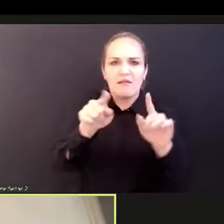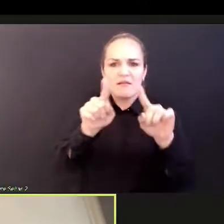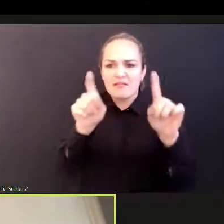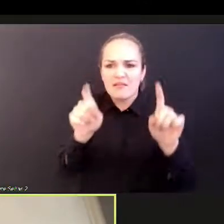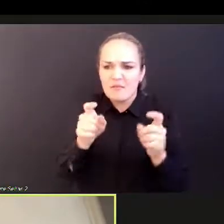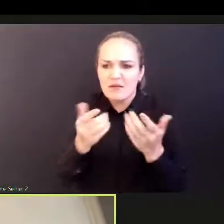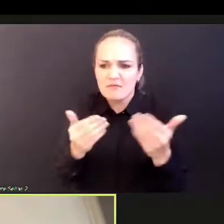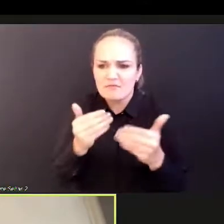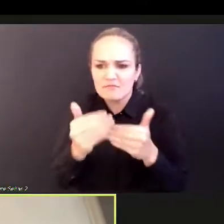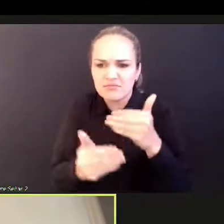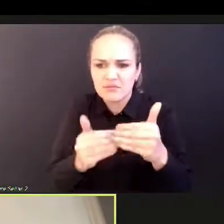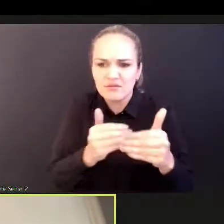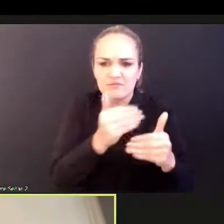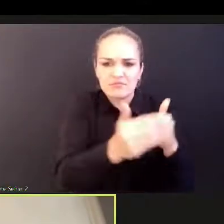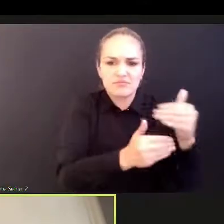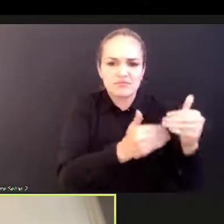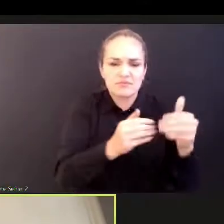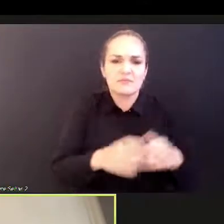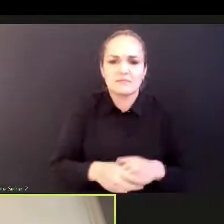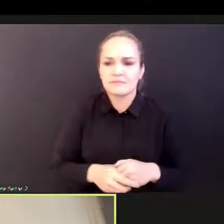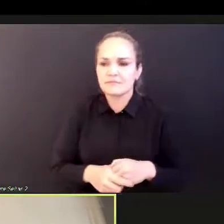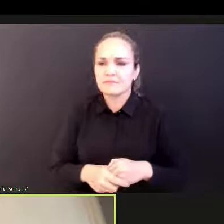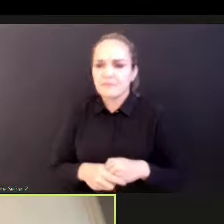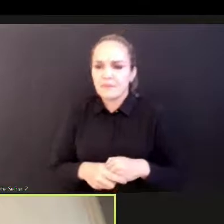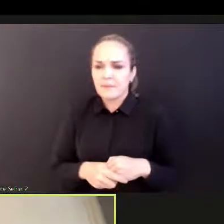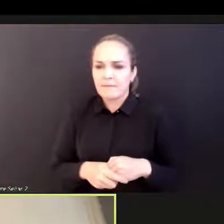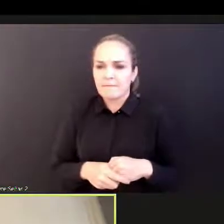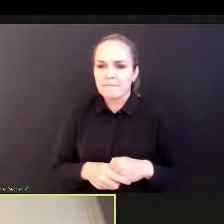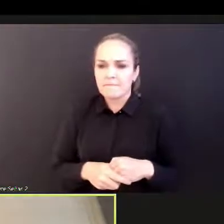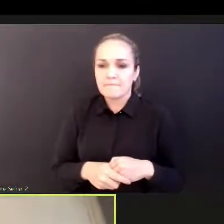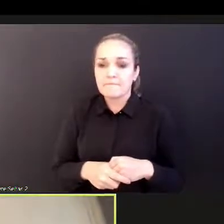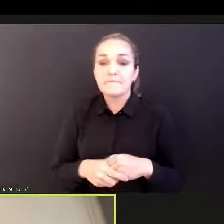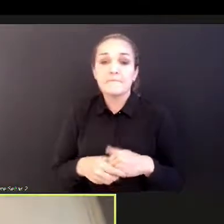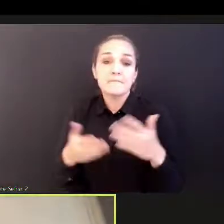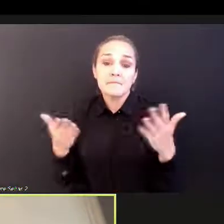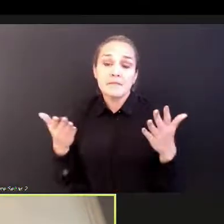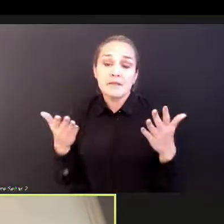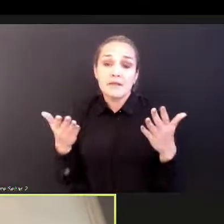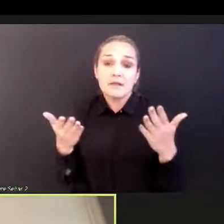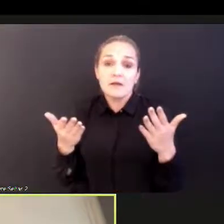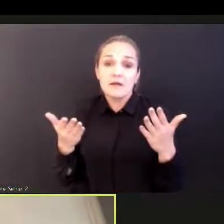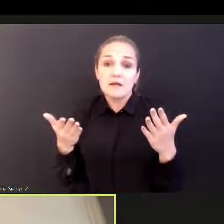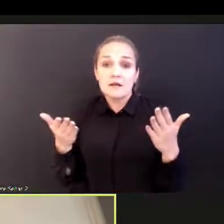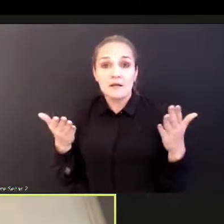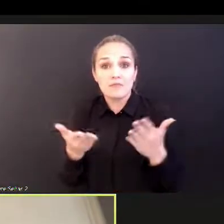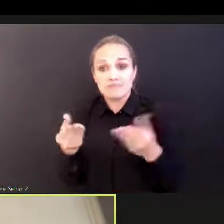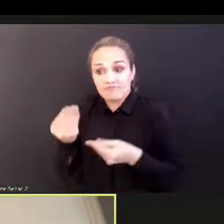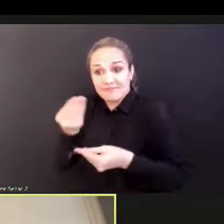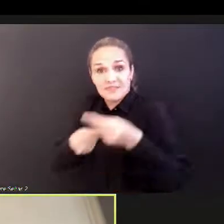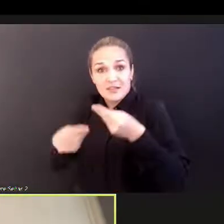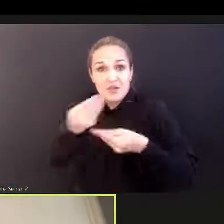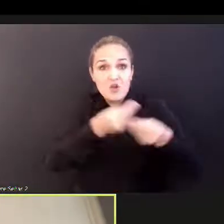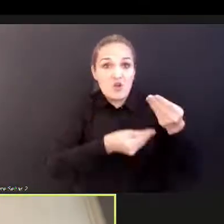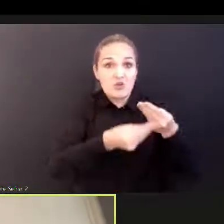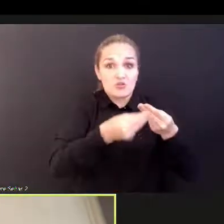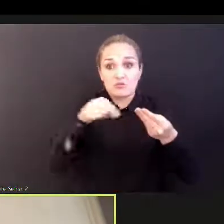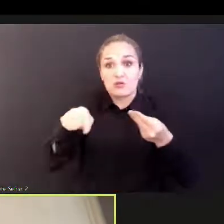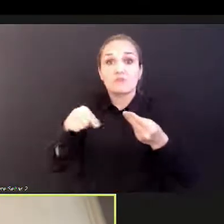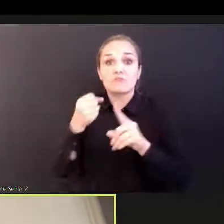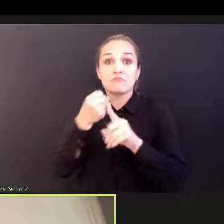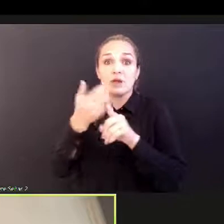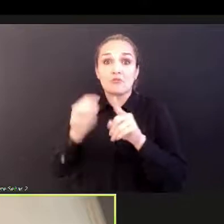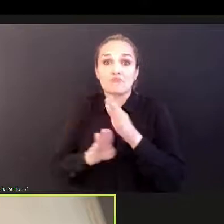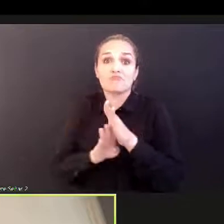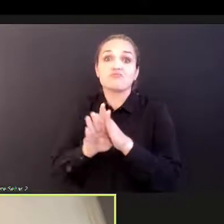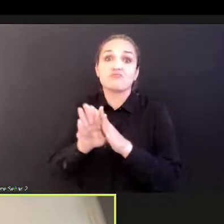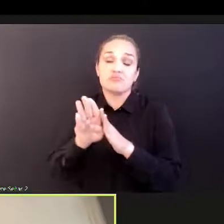impact when you come to the actual negotiation side of things is actually quite big. So there is a need to, I think, one, understand what we're